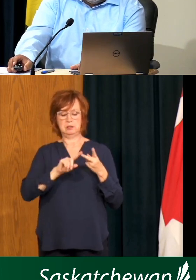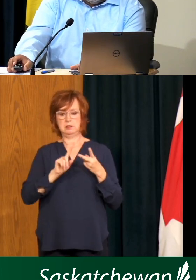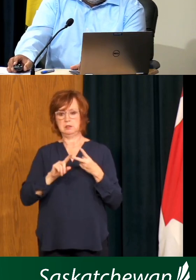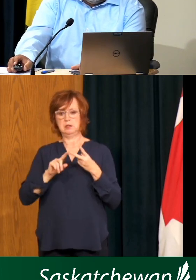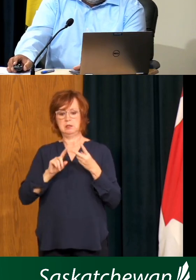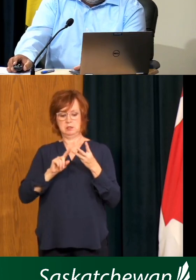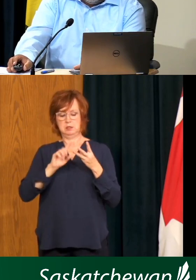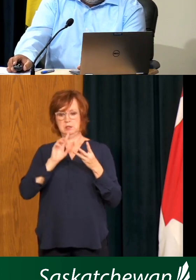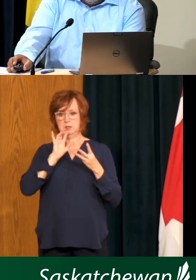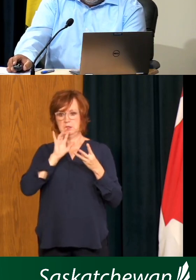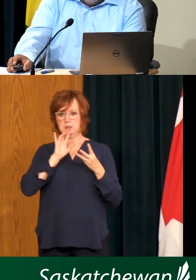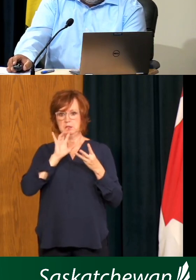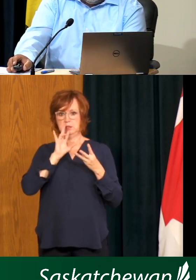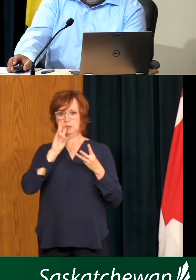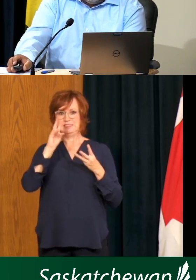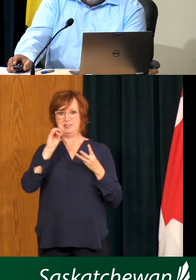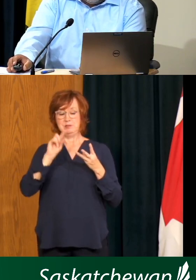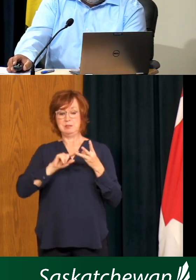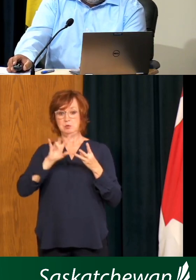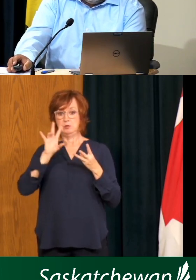18